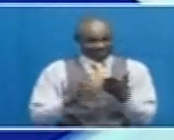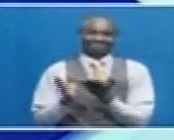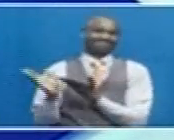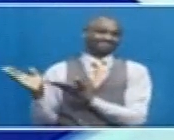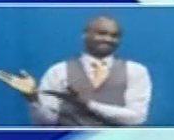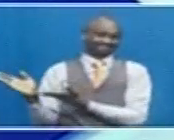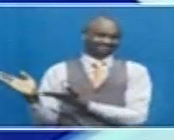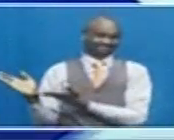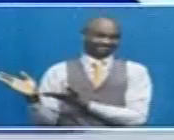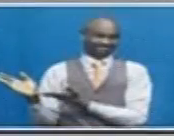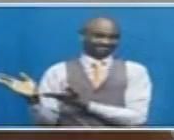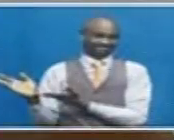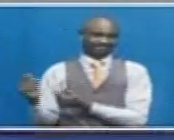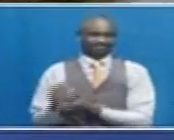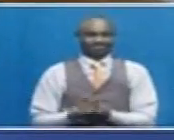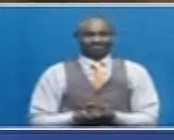development.